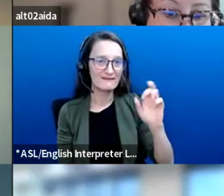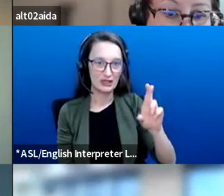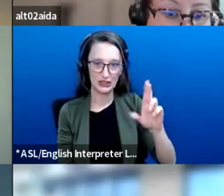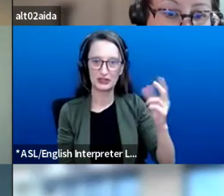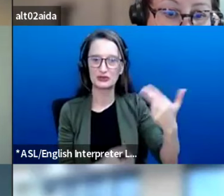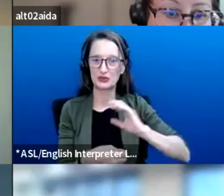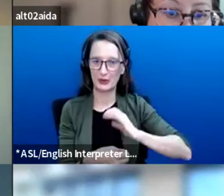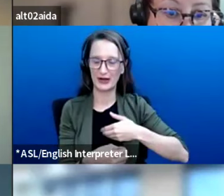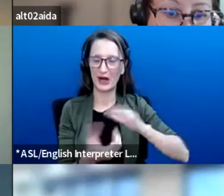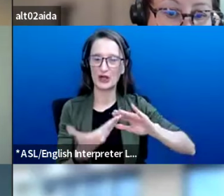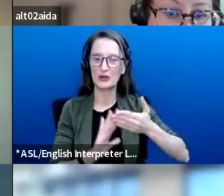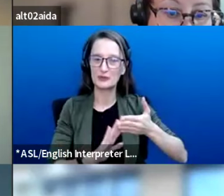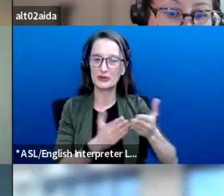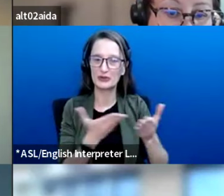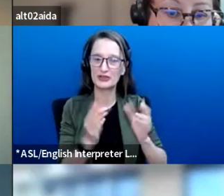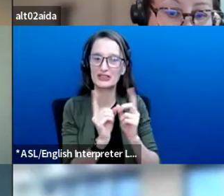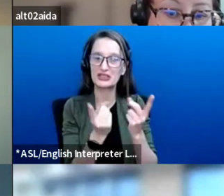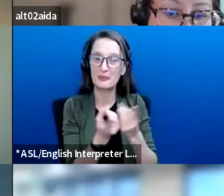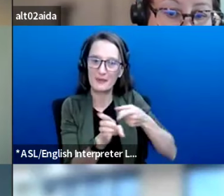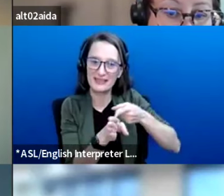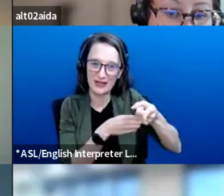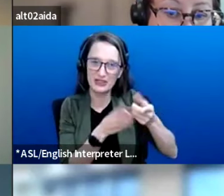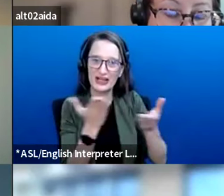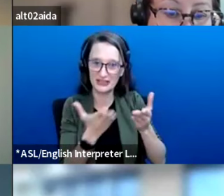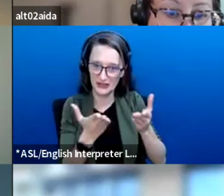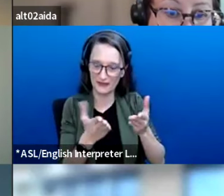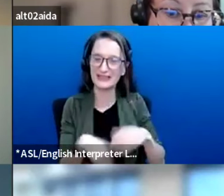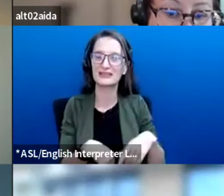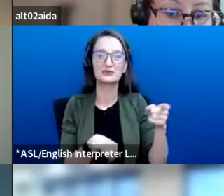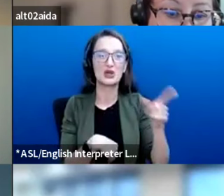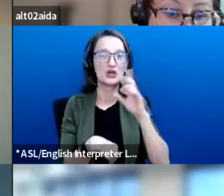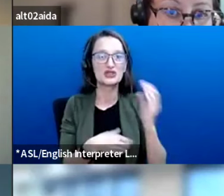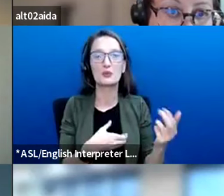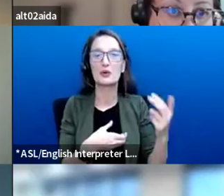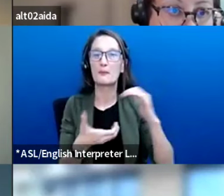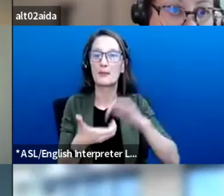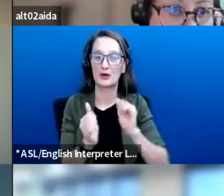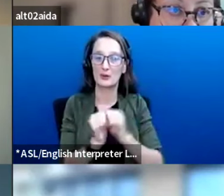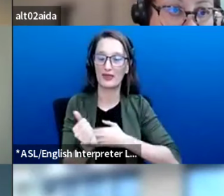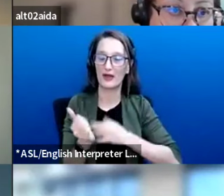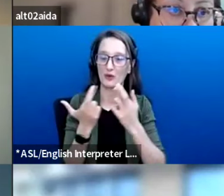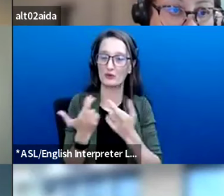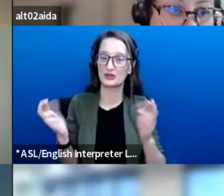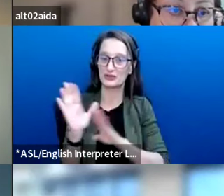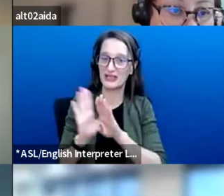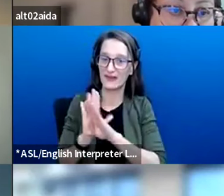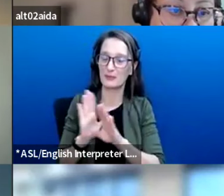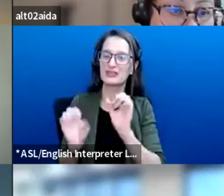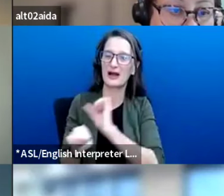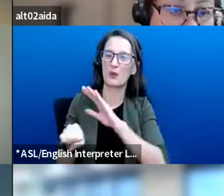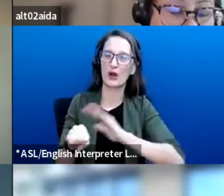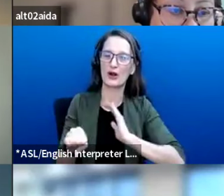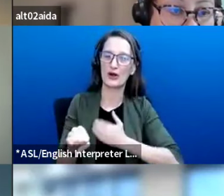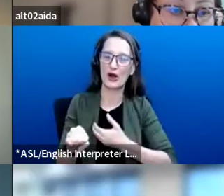within Specialized Services. So Monet will be partnering with our resource developers that work on our Community Resource